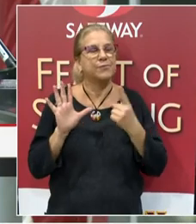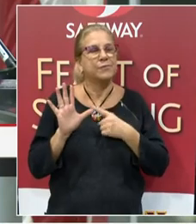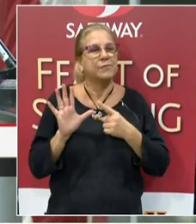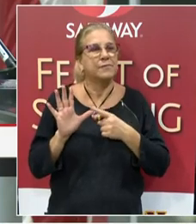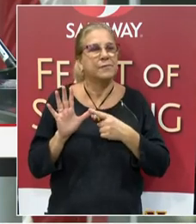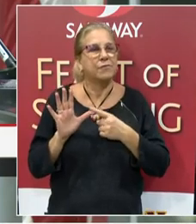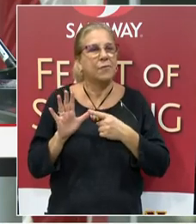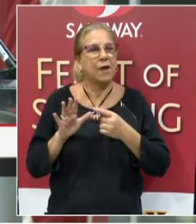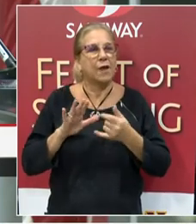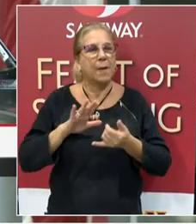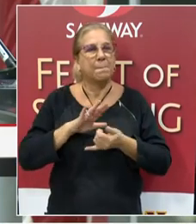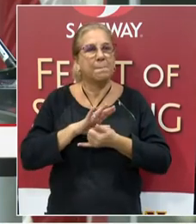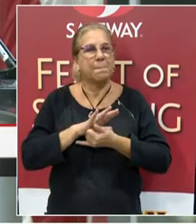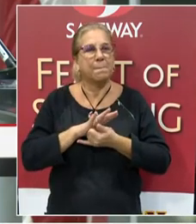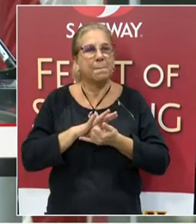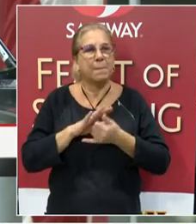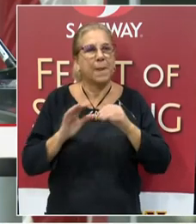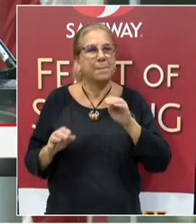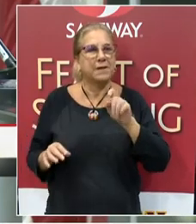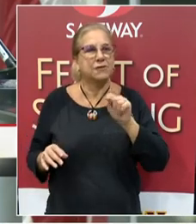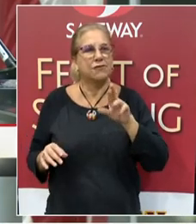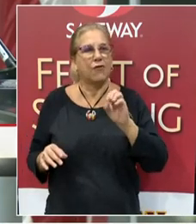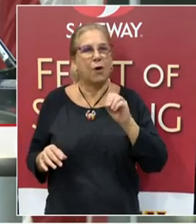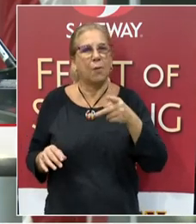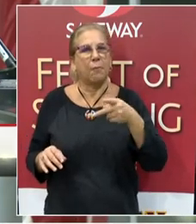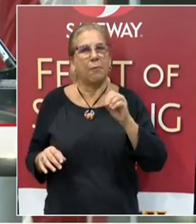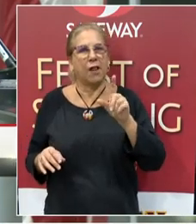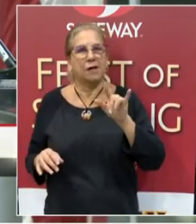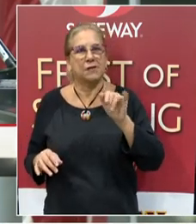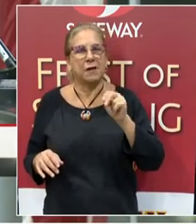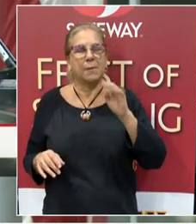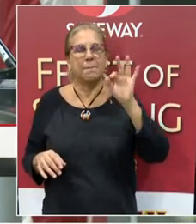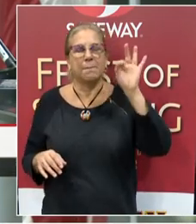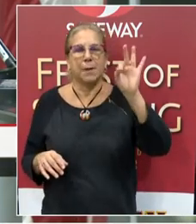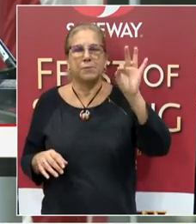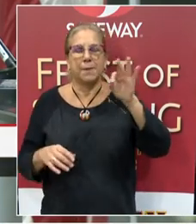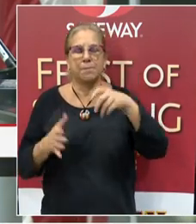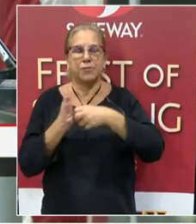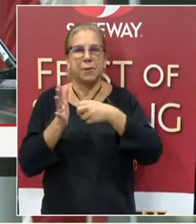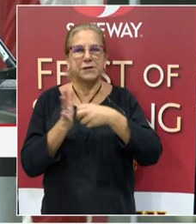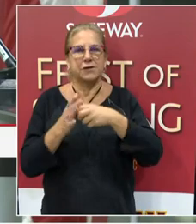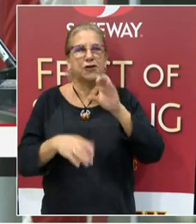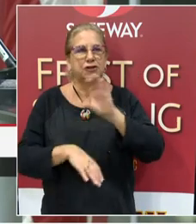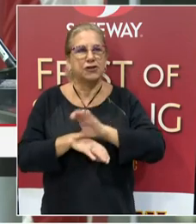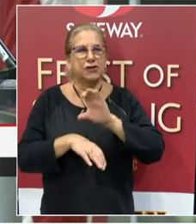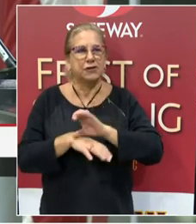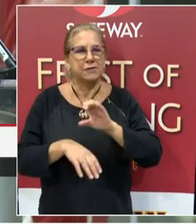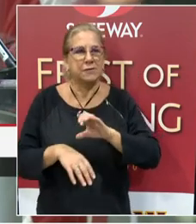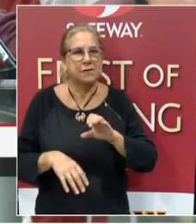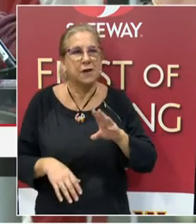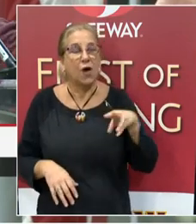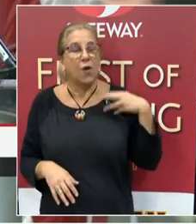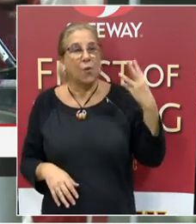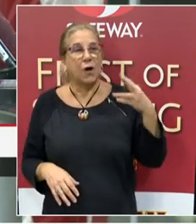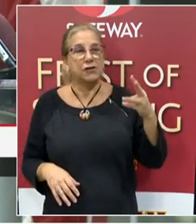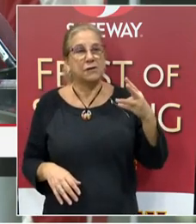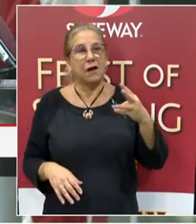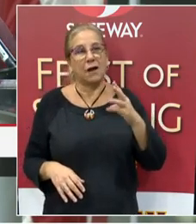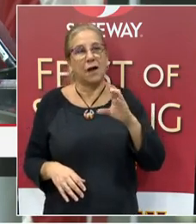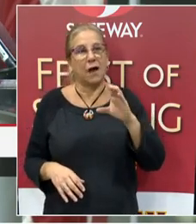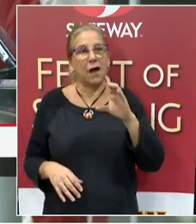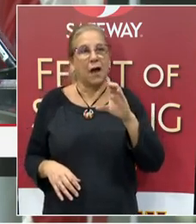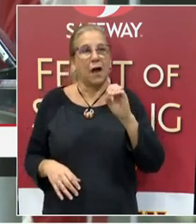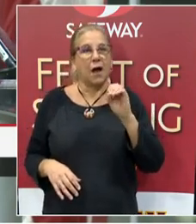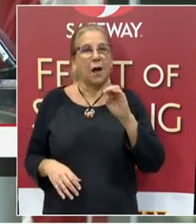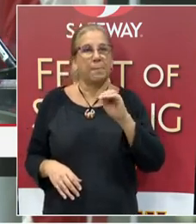Church. My mom would be so proud. Washington Commanders have always been a big supporter. Unity Healthcare,